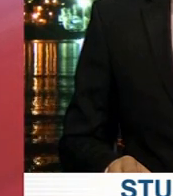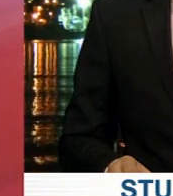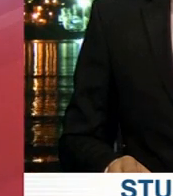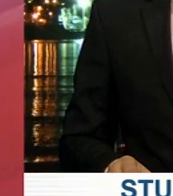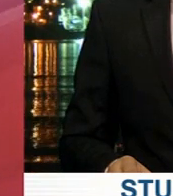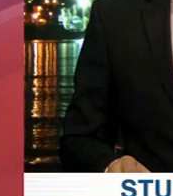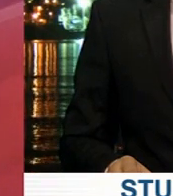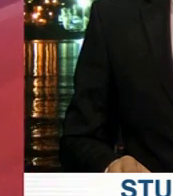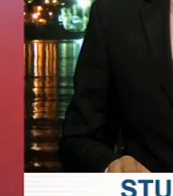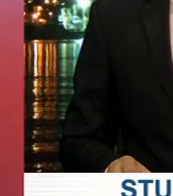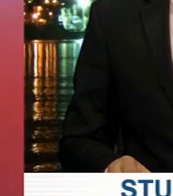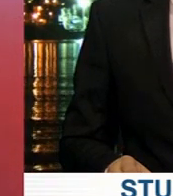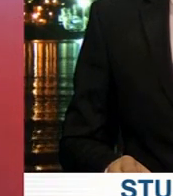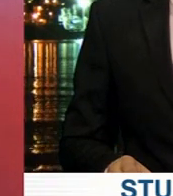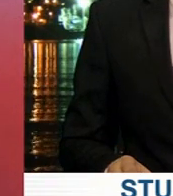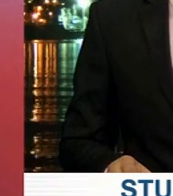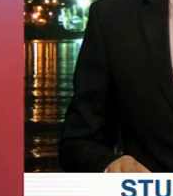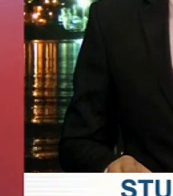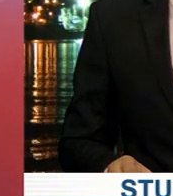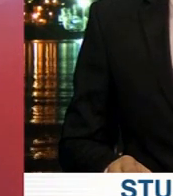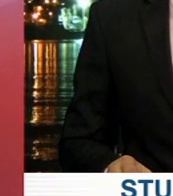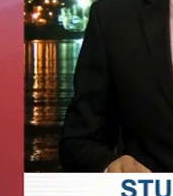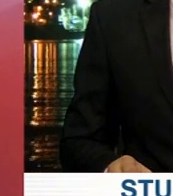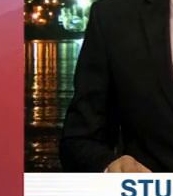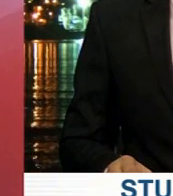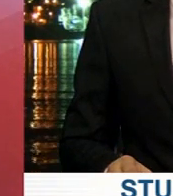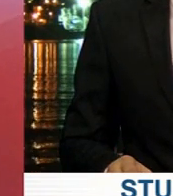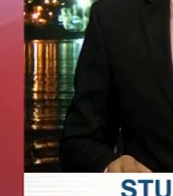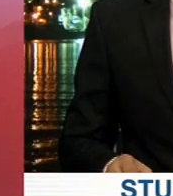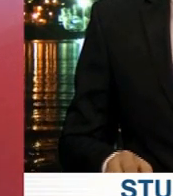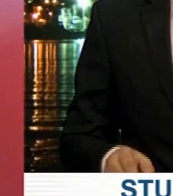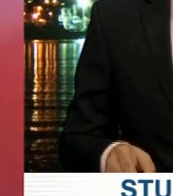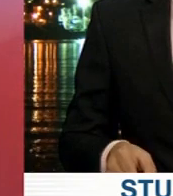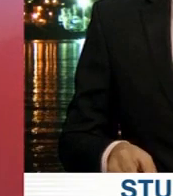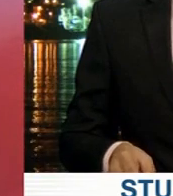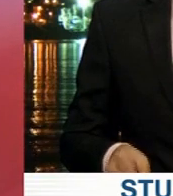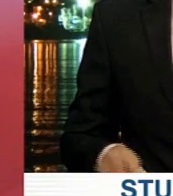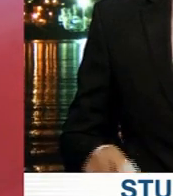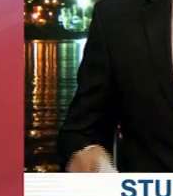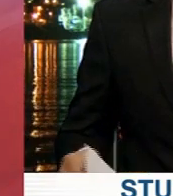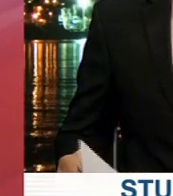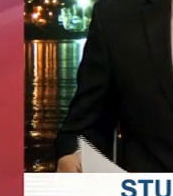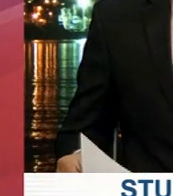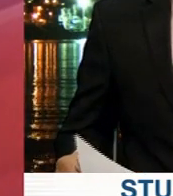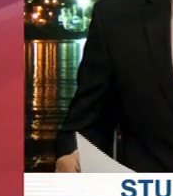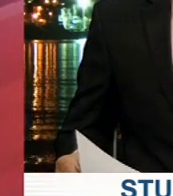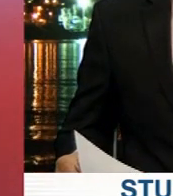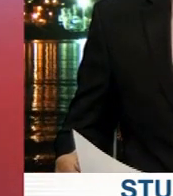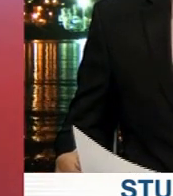Turangaivu. Eleanor, can you brief us on what today was like and what the people of Vanuatu can expect?